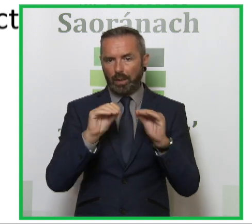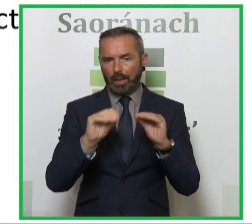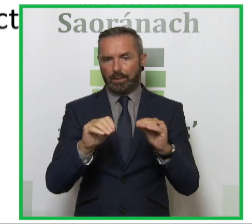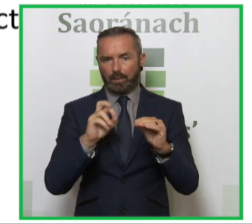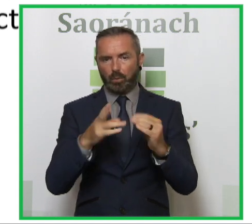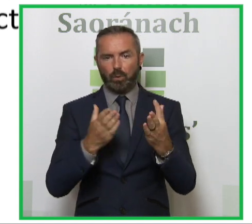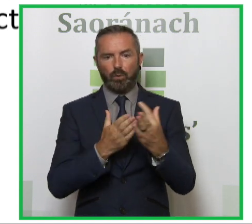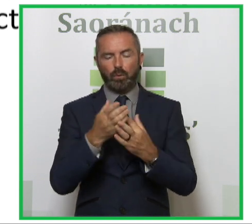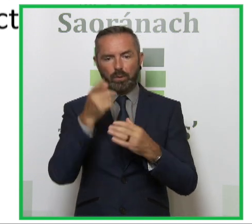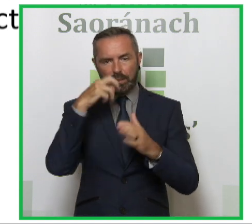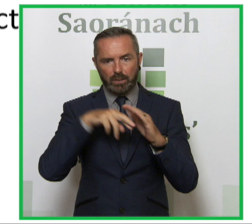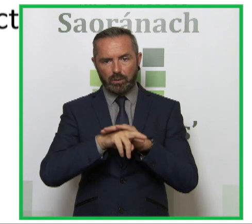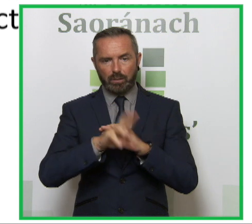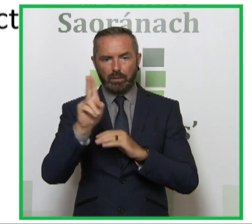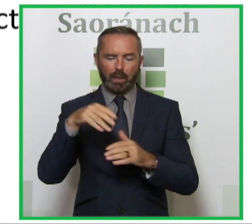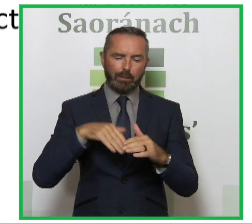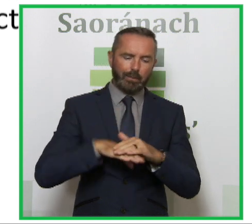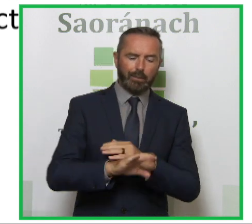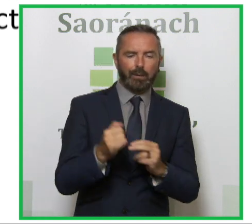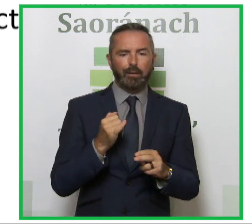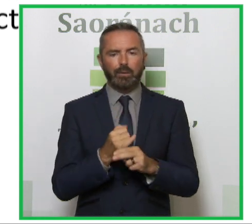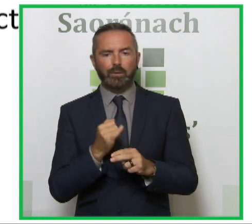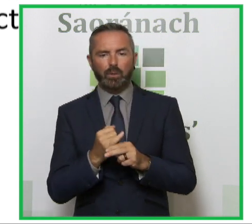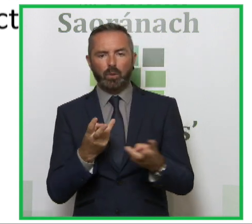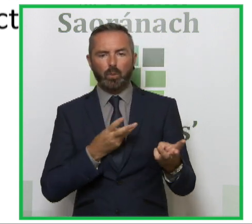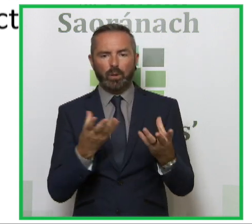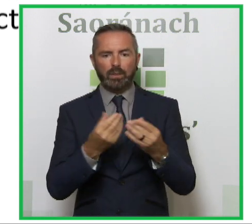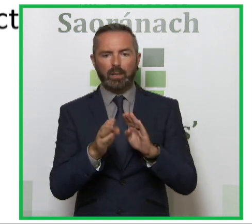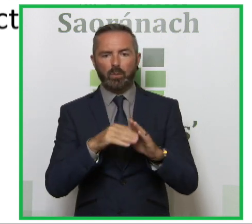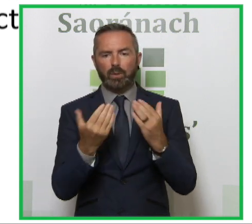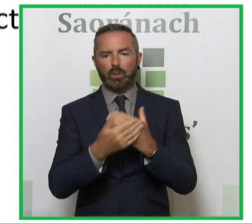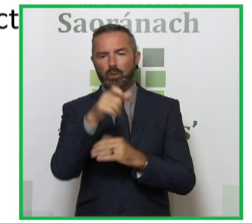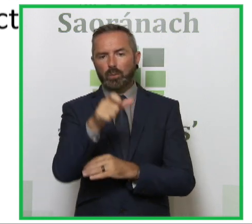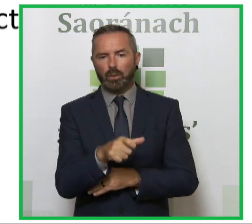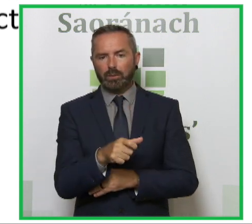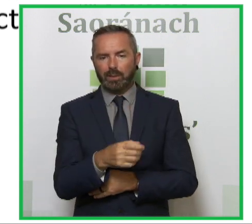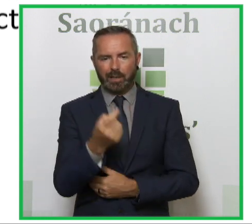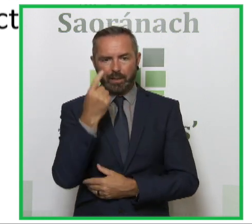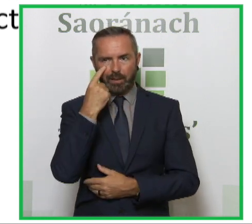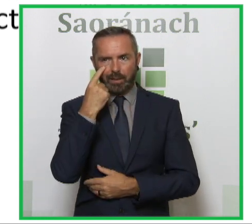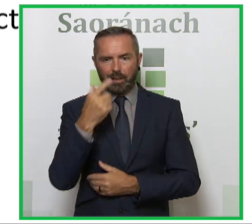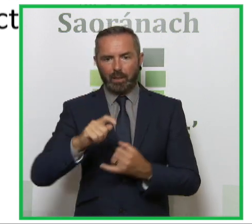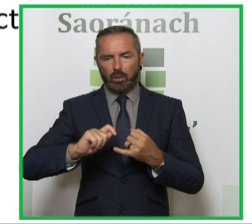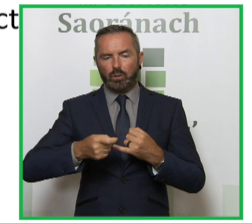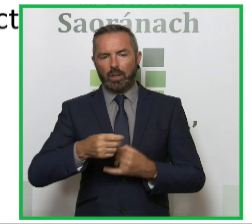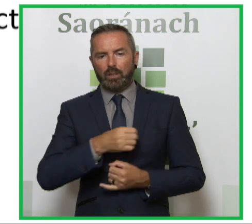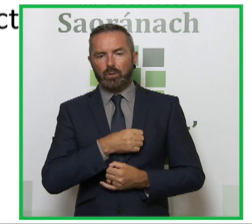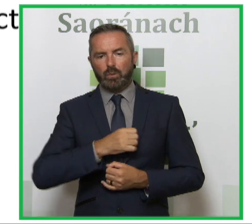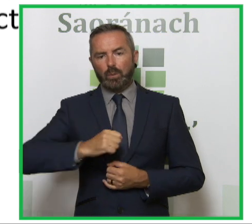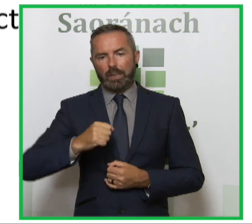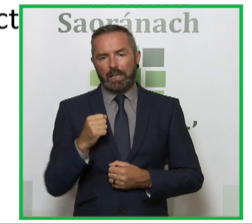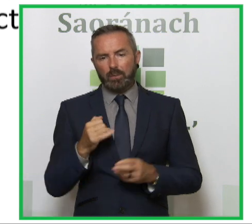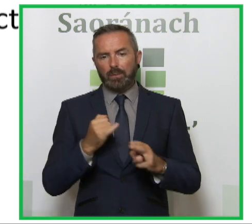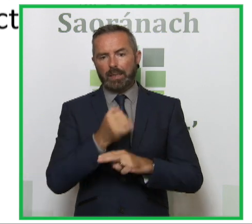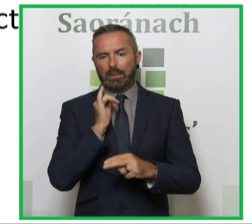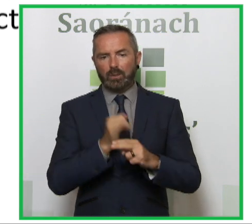through a teacher, we can go into the school and work with that young person and try to, keep them in